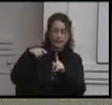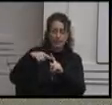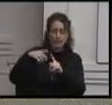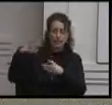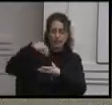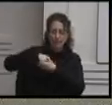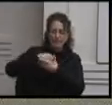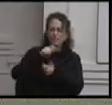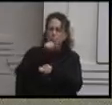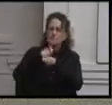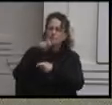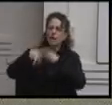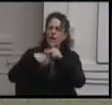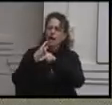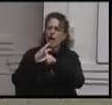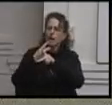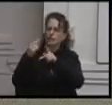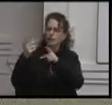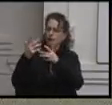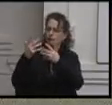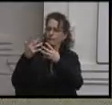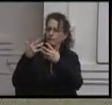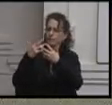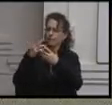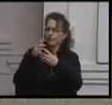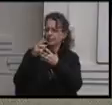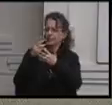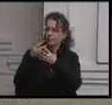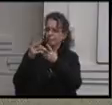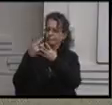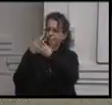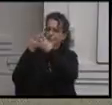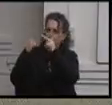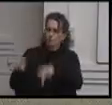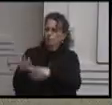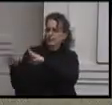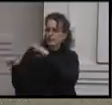because there's now some more